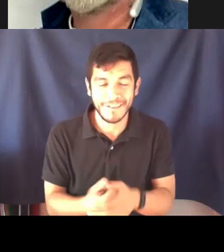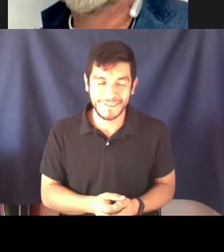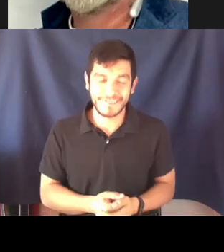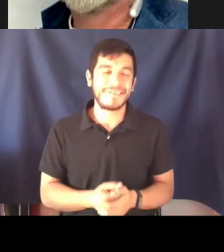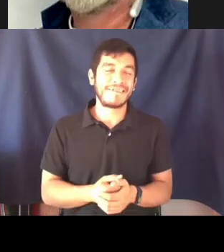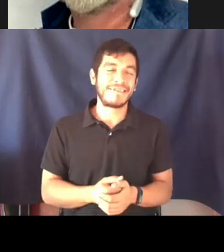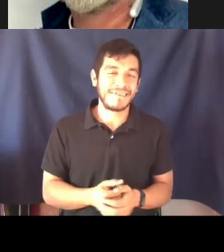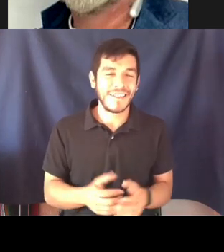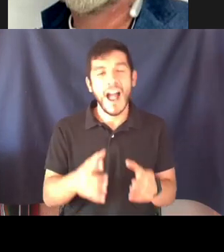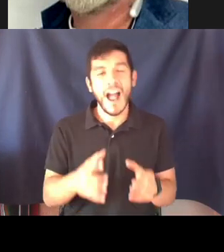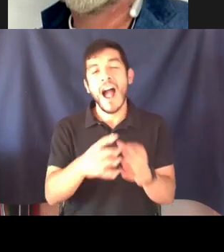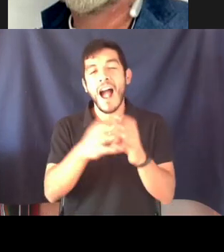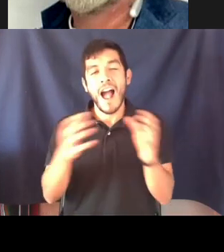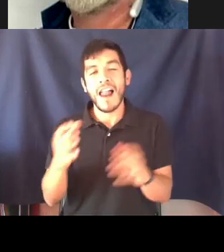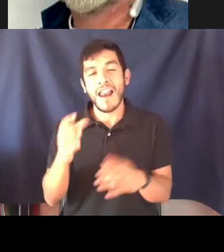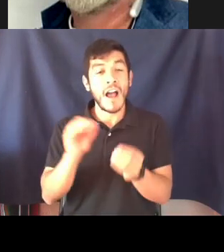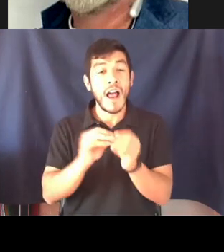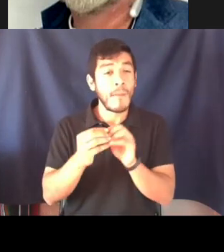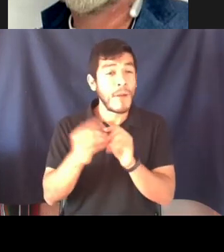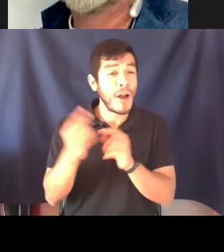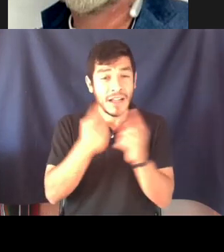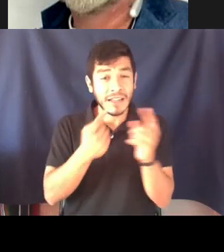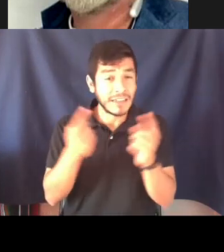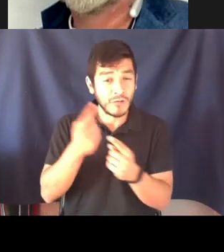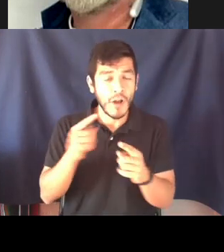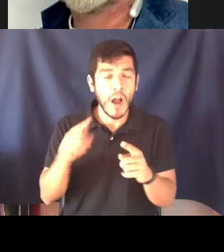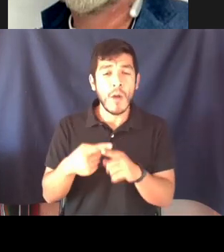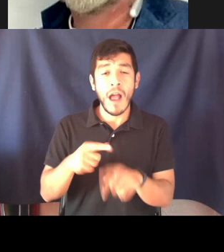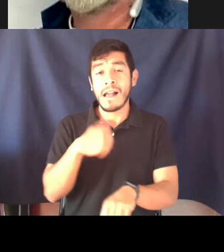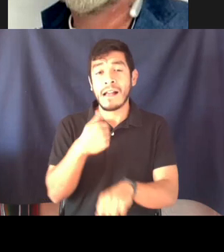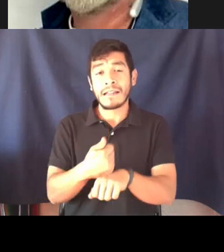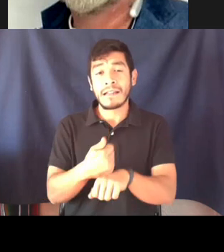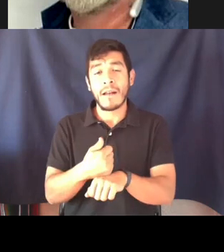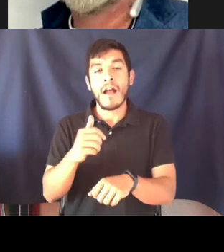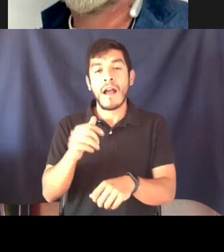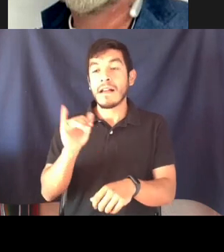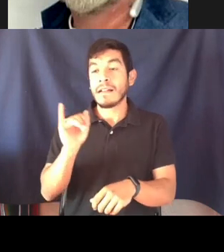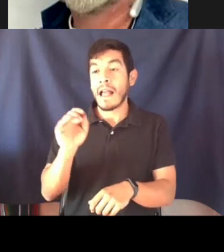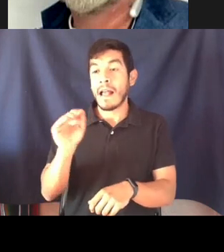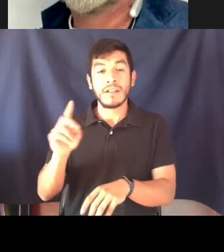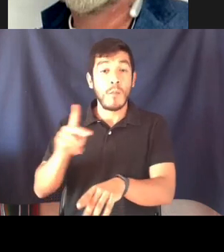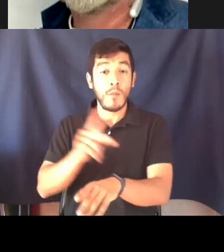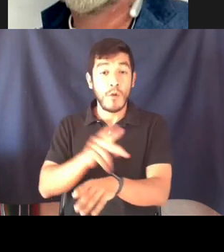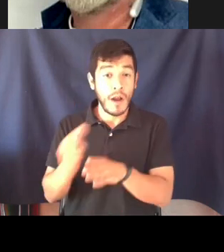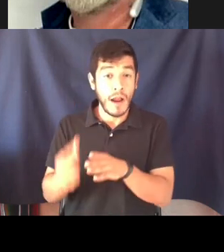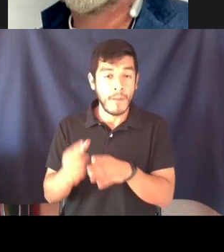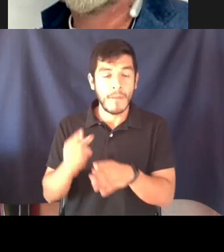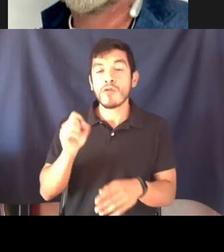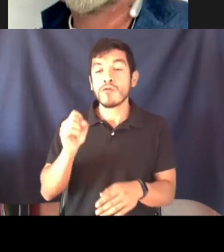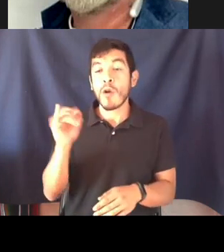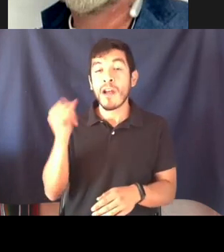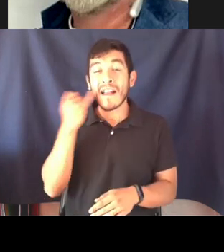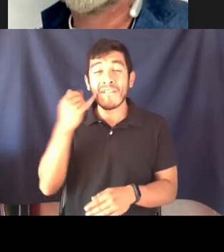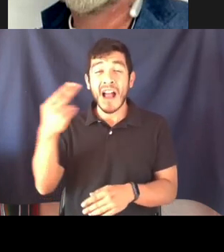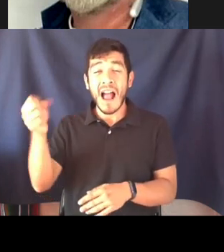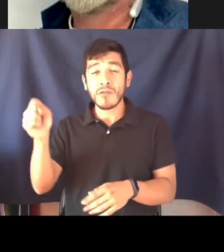programs. So if you're taking high school kids to the elementary school, does the elementary school know you're coming that day? Is the gymnasium actually